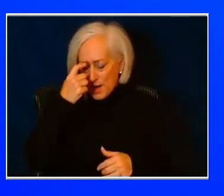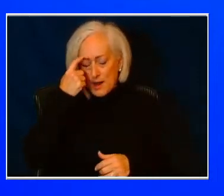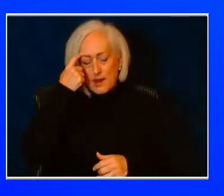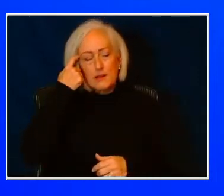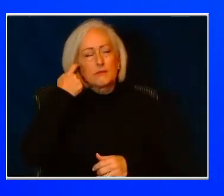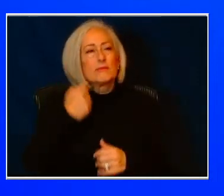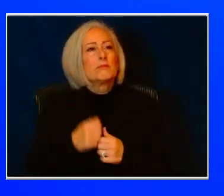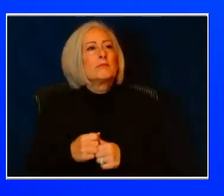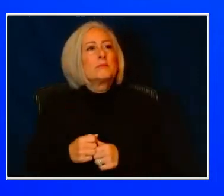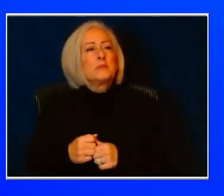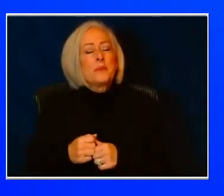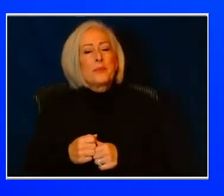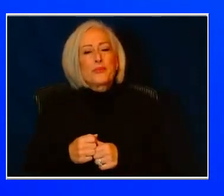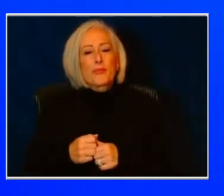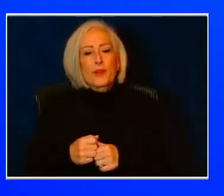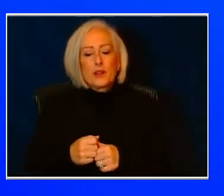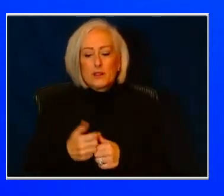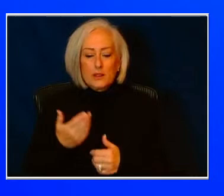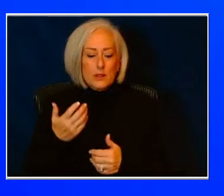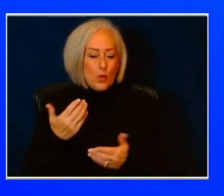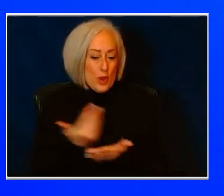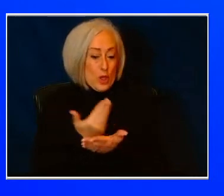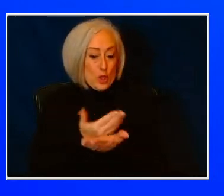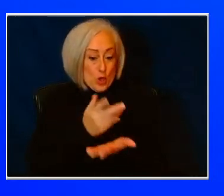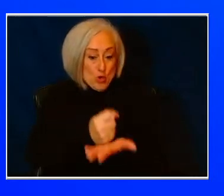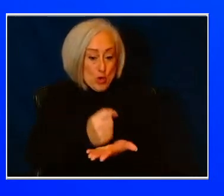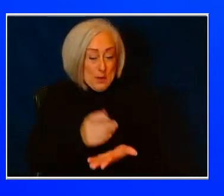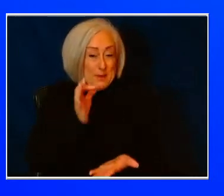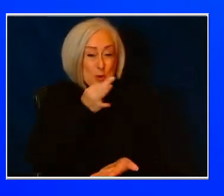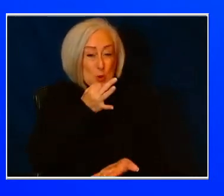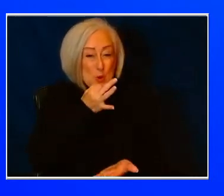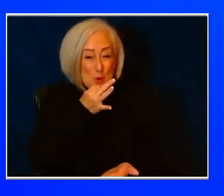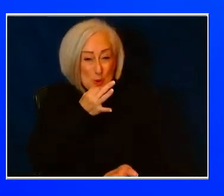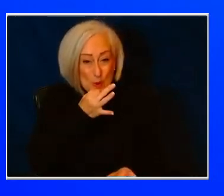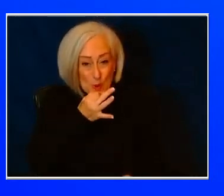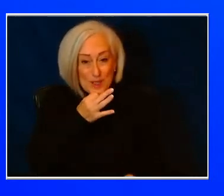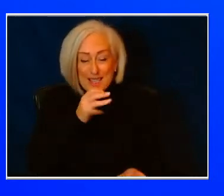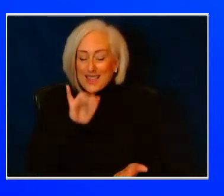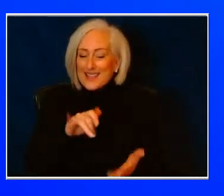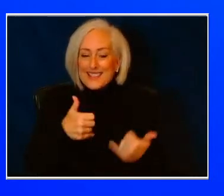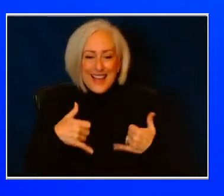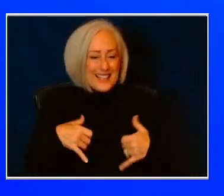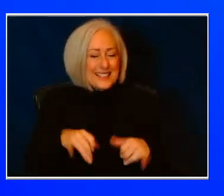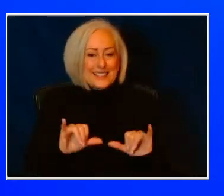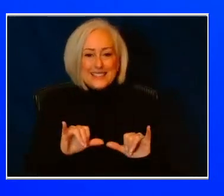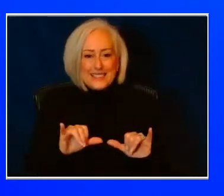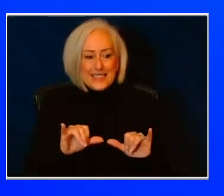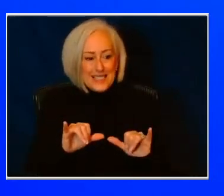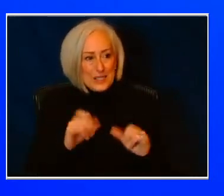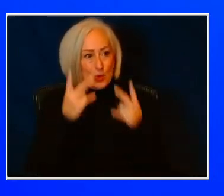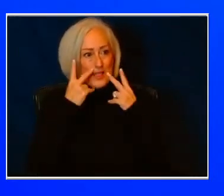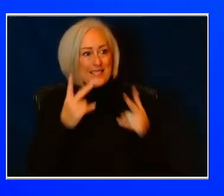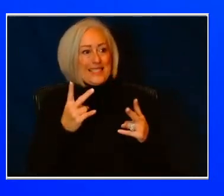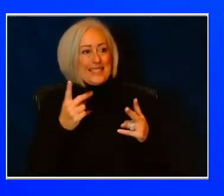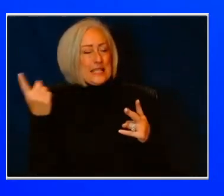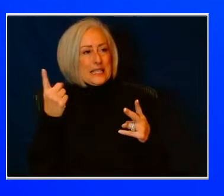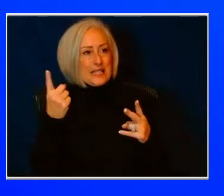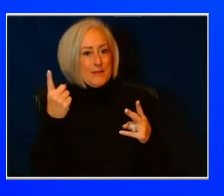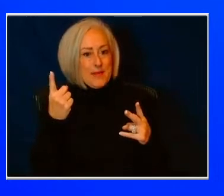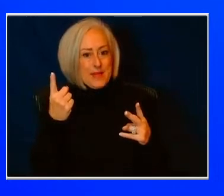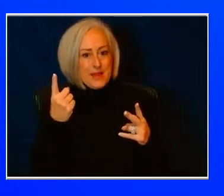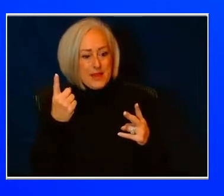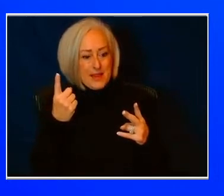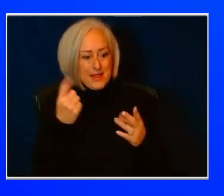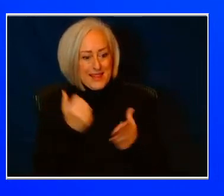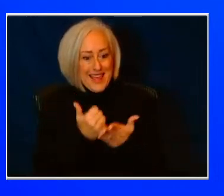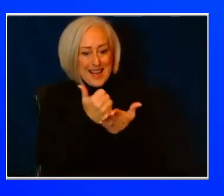there is a treatment coming out, it's in a very, very formative stage. There is some type of light actually seems to be helping, at least in the